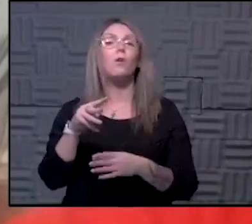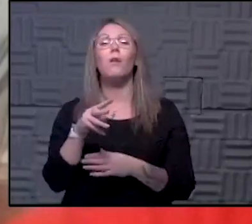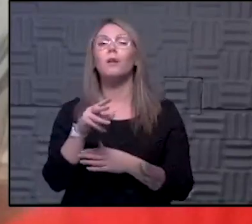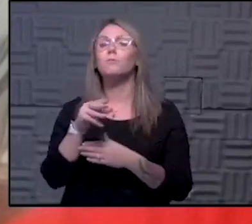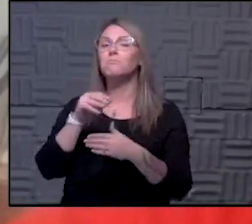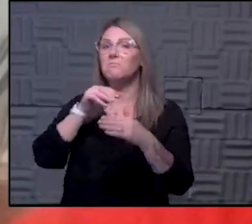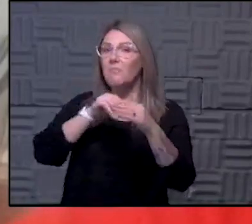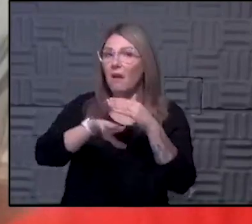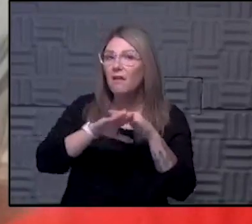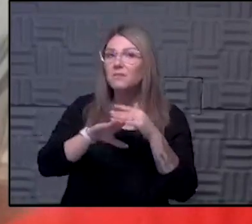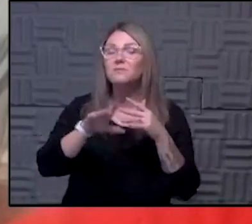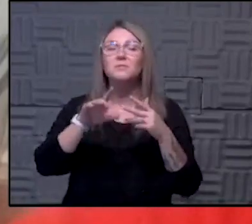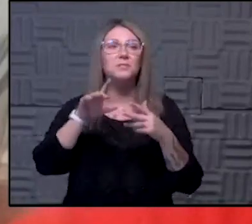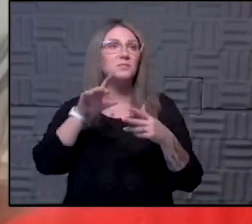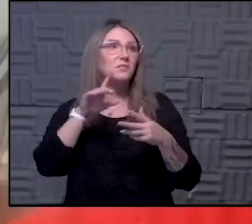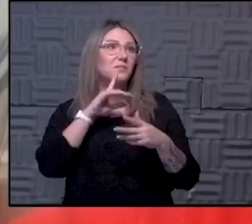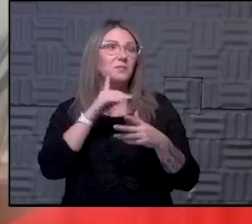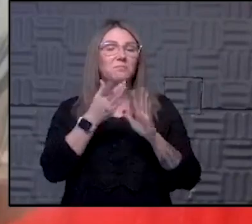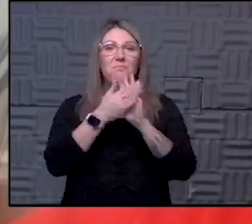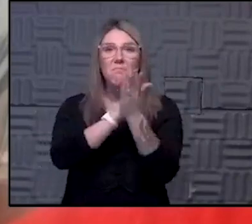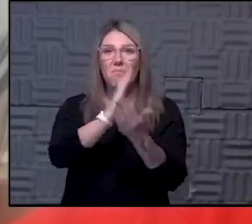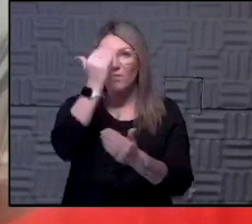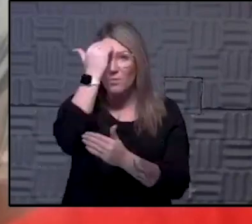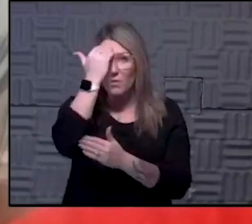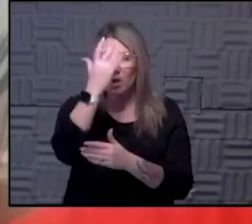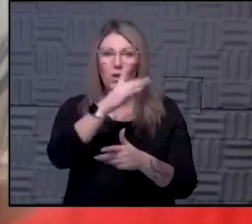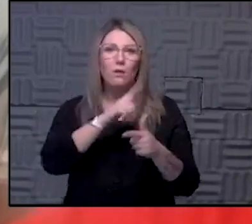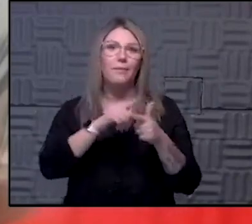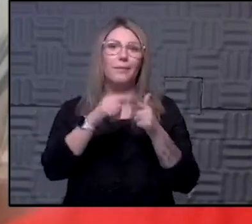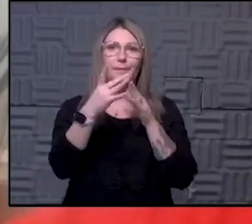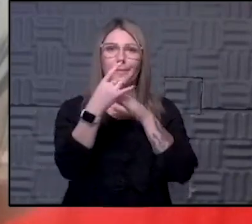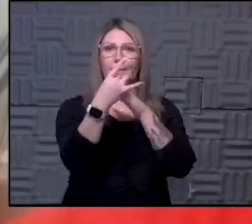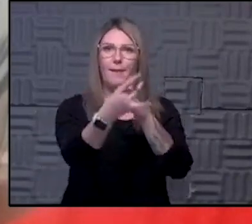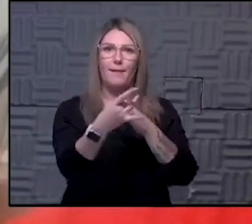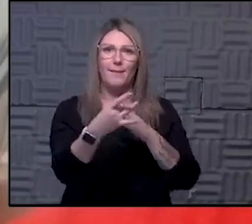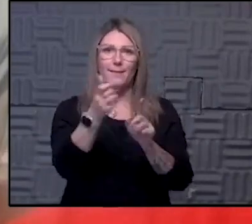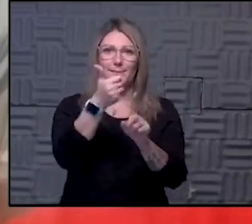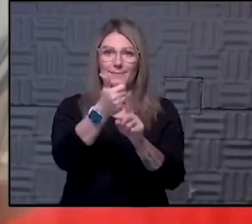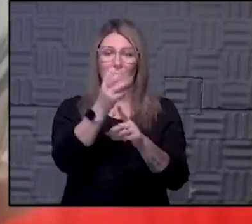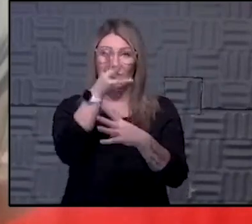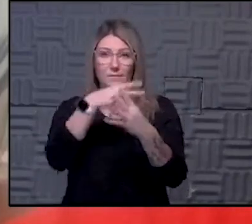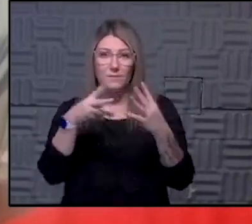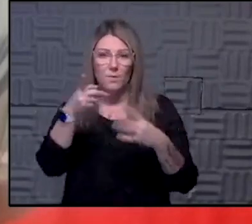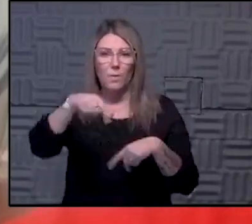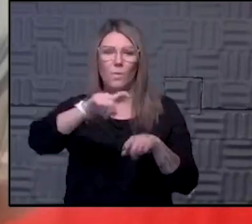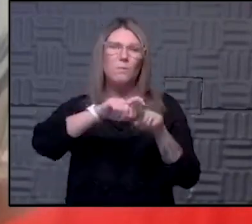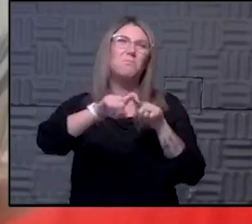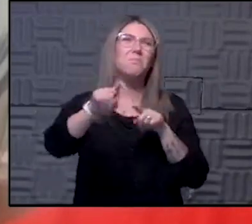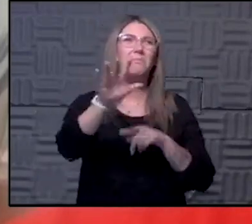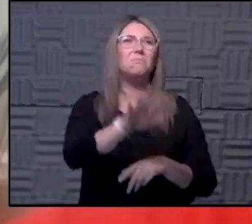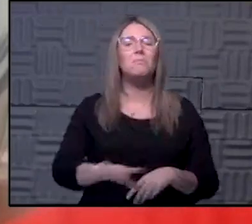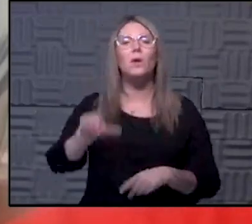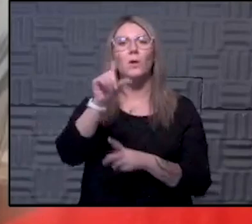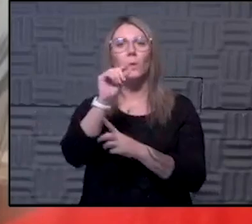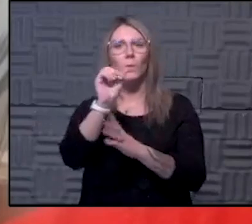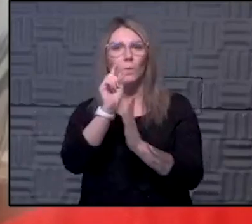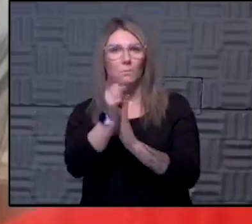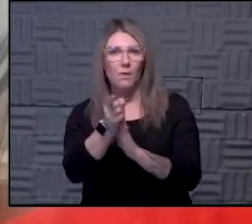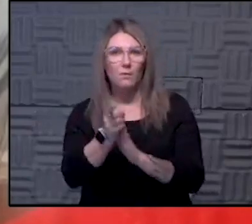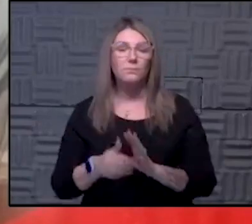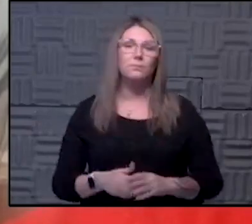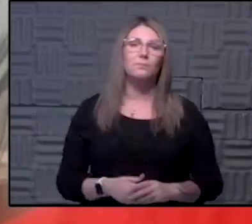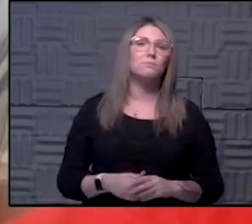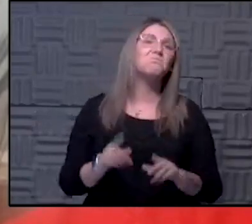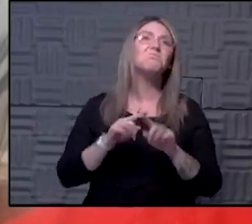accessing MyChart, becoming familiar with the process, and then guiding them through self-scheduling. Those calls on an average are about 20 minutes, but it's